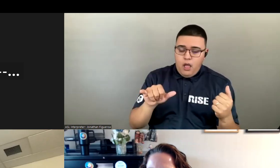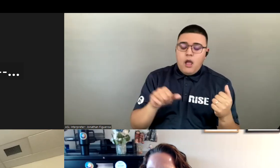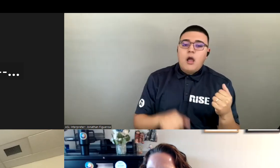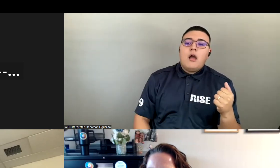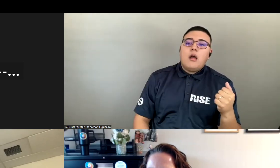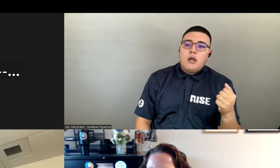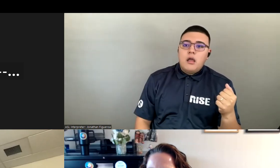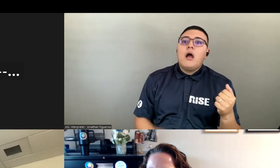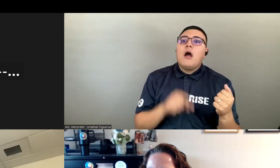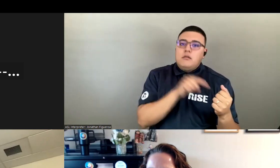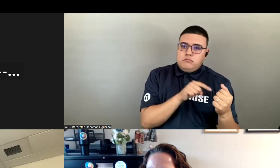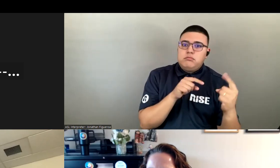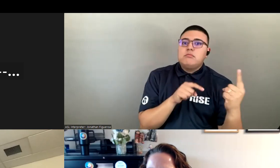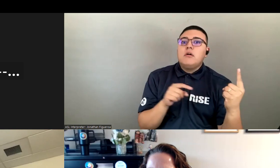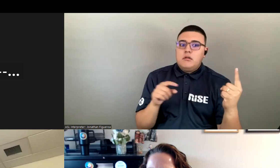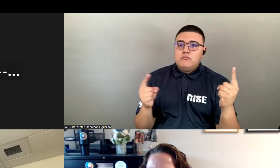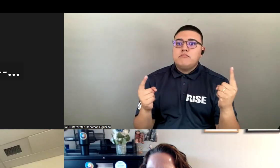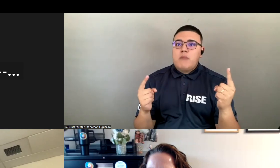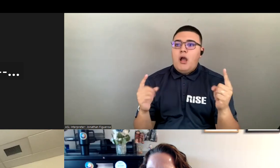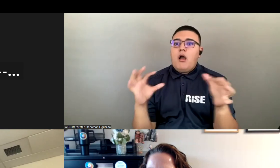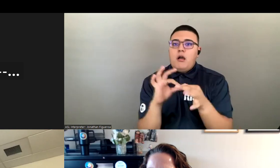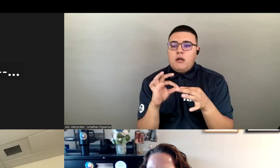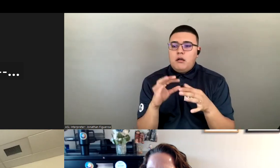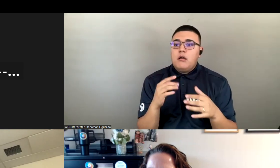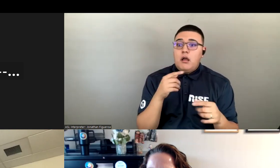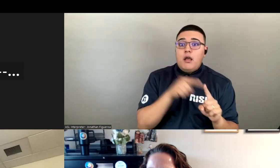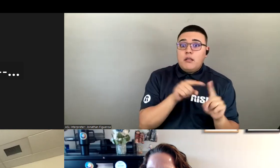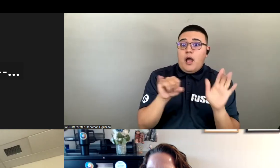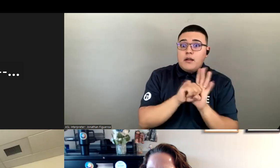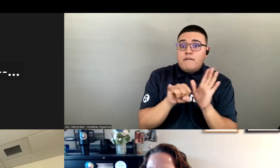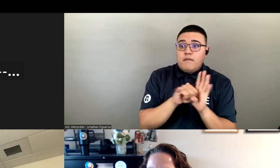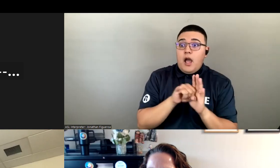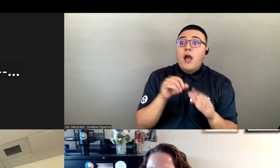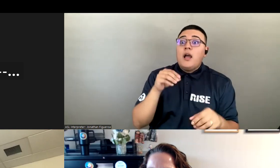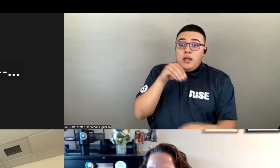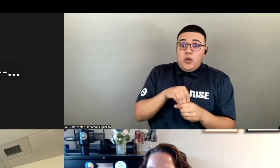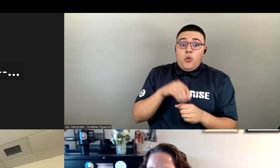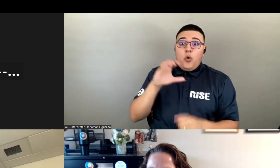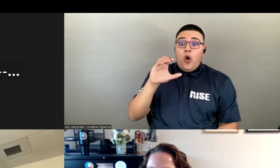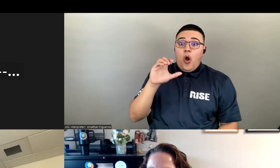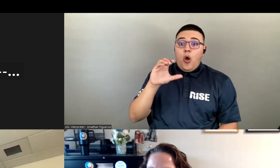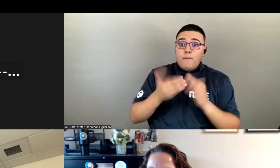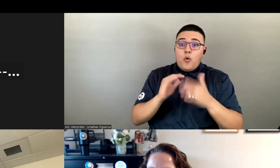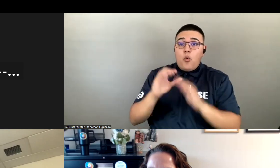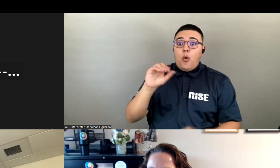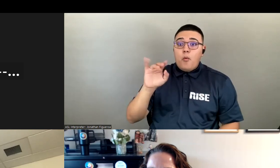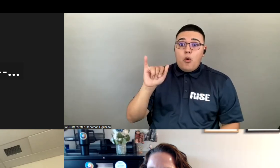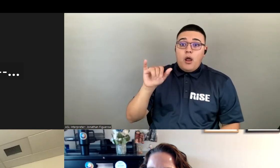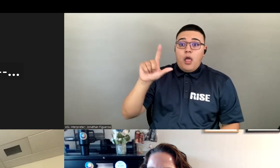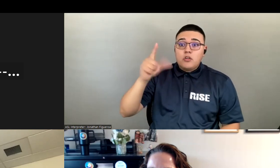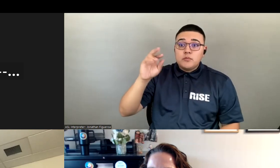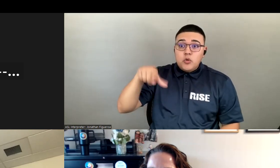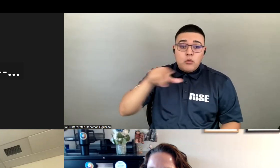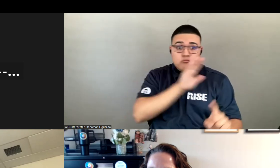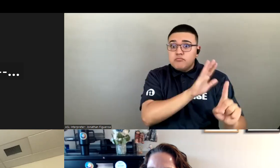make it better though if they do identify in the community, only because they have that same experience, and so that they can let the youth know